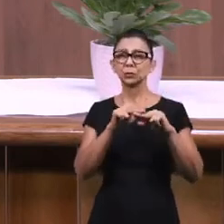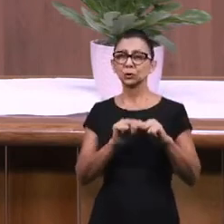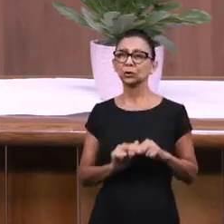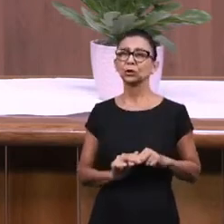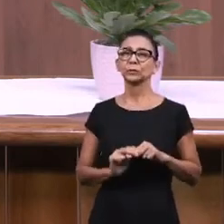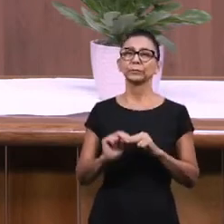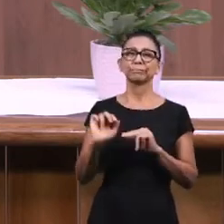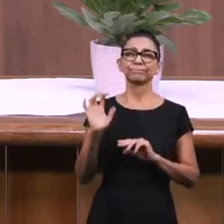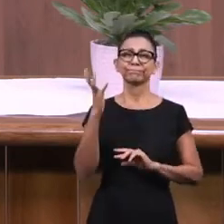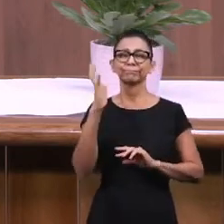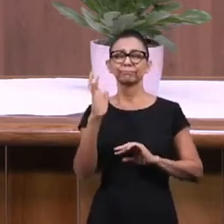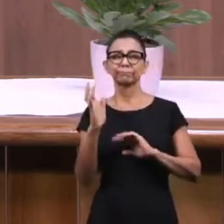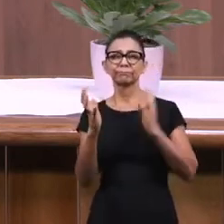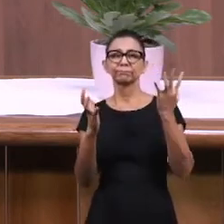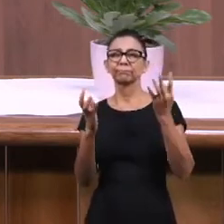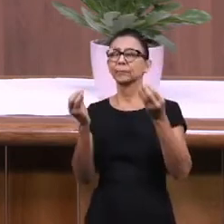Lord.